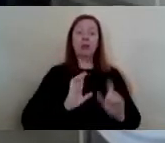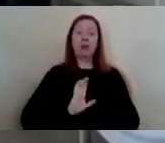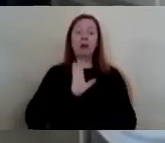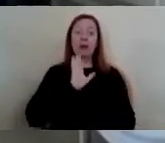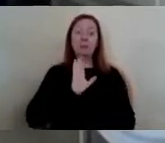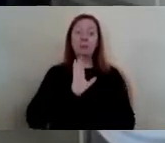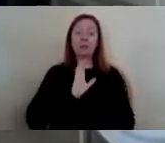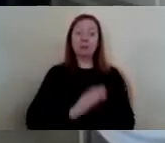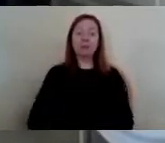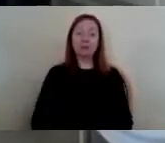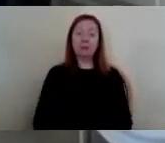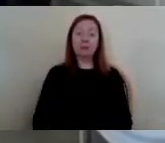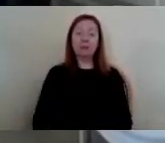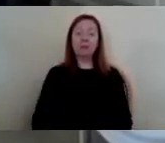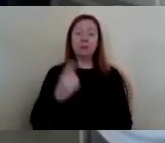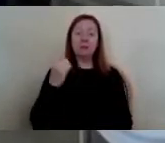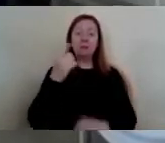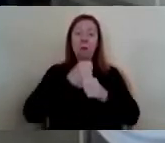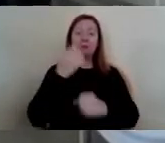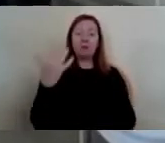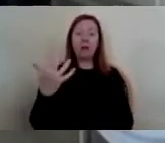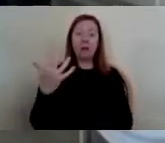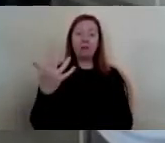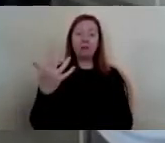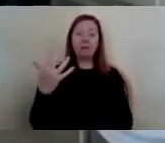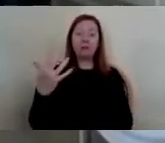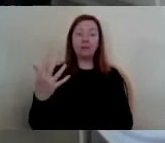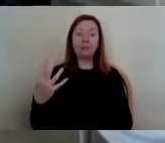up. Hold it.